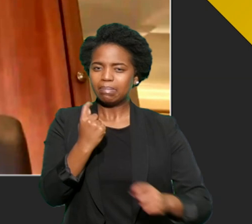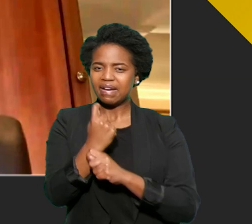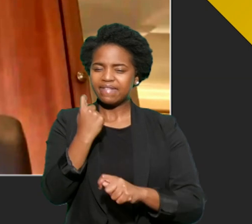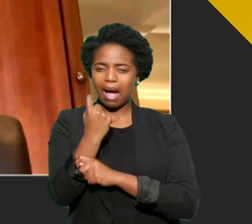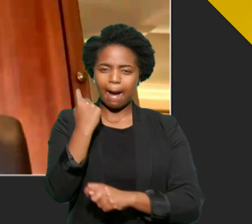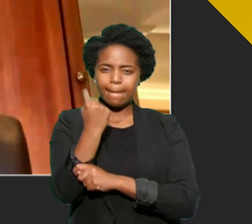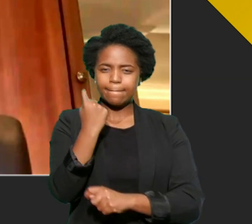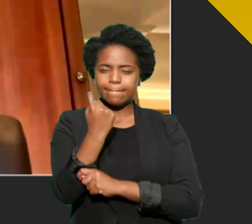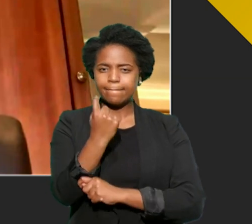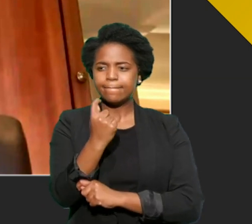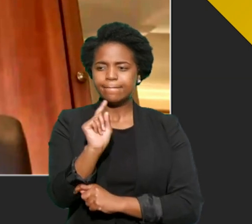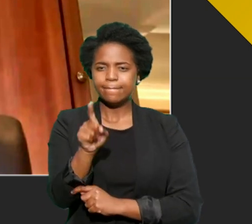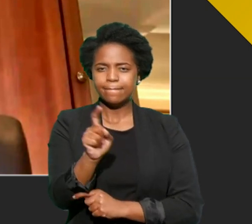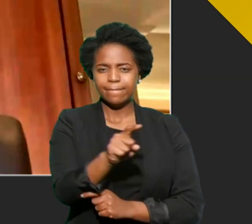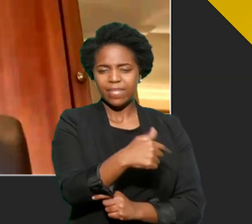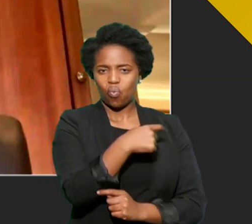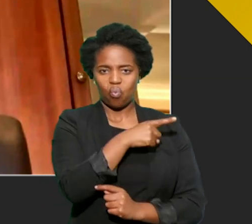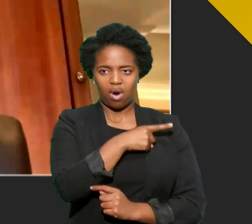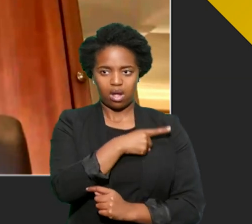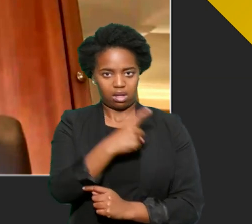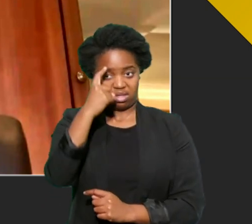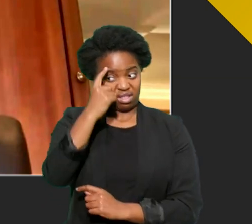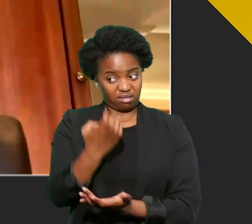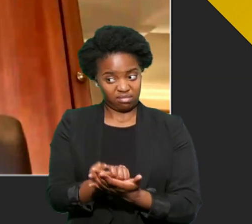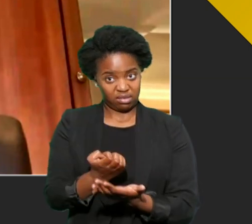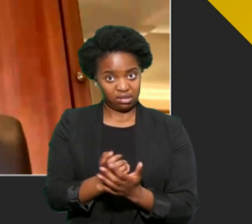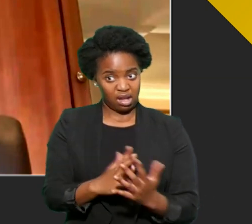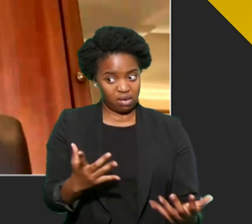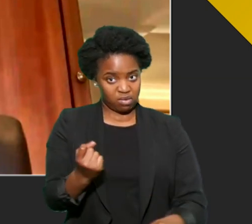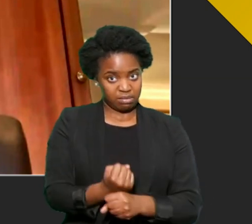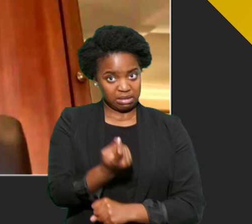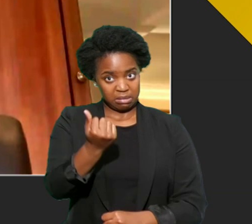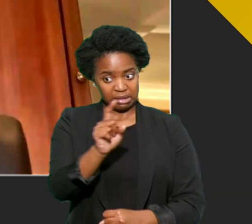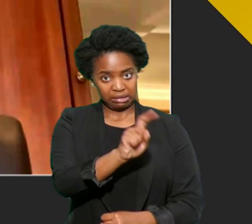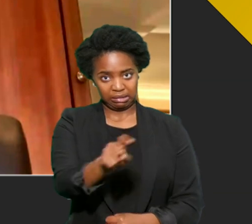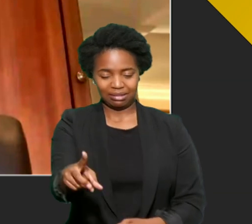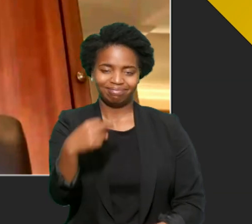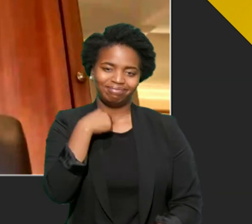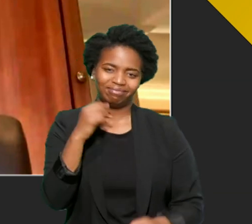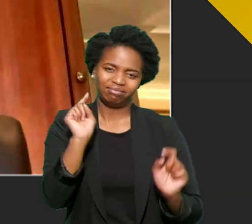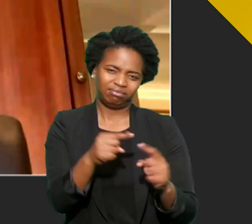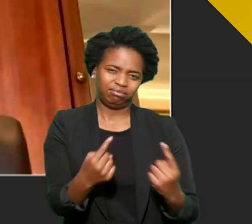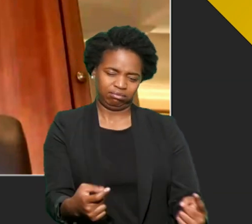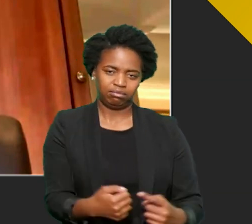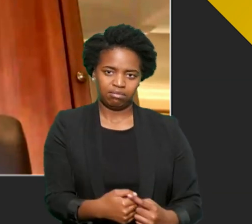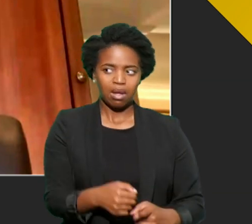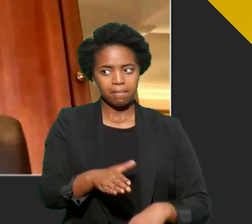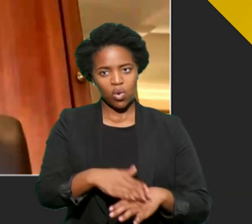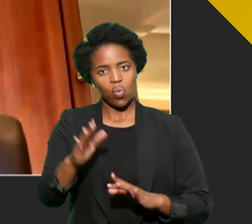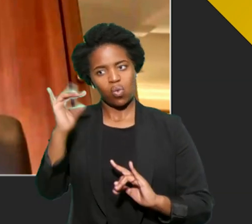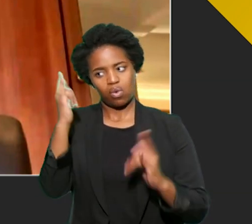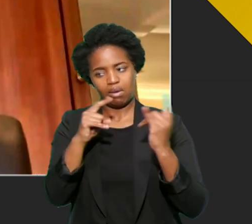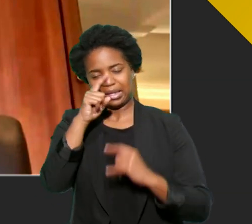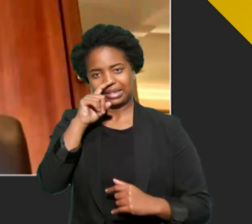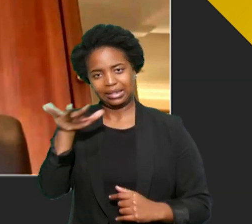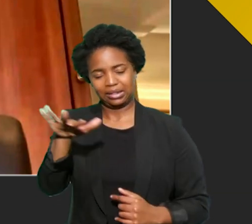because of commercial considerations as compared to investing in urban areas. And what